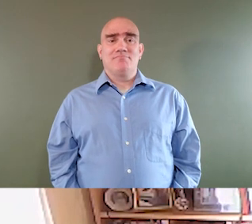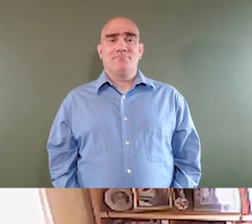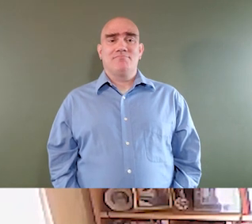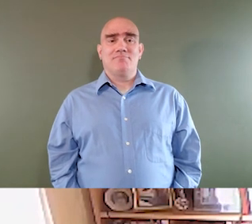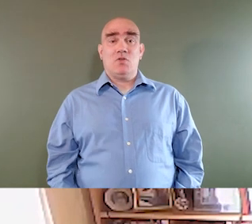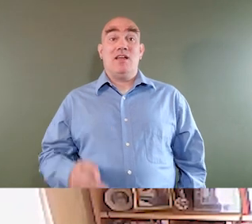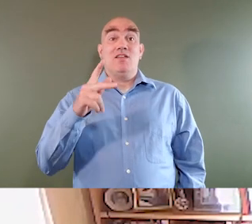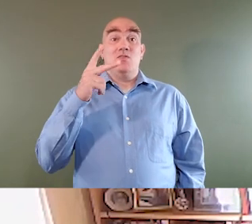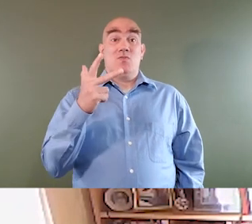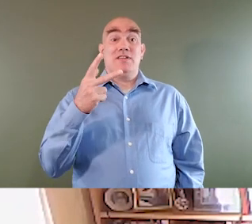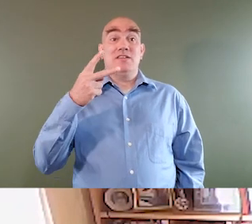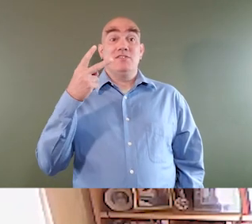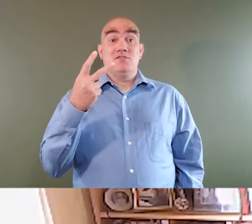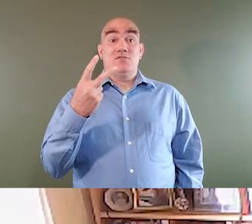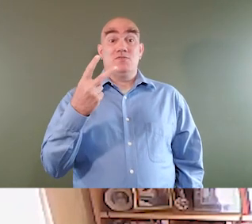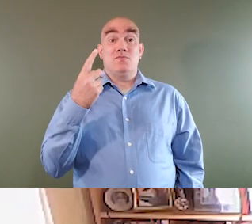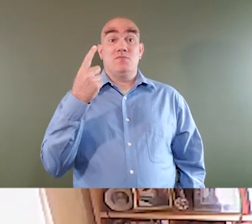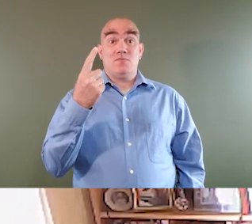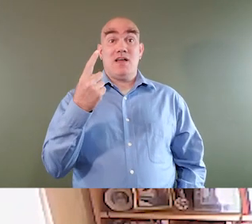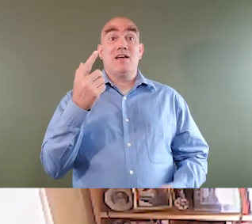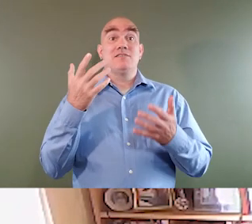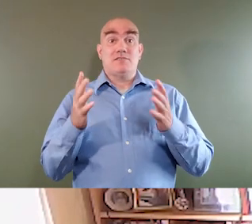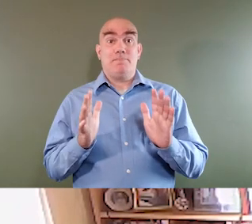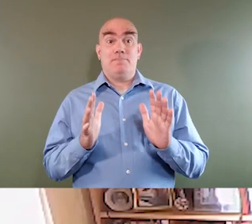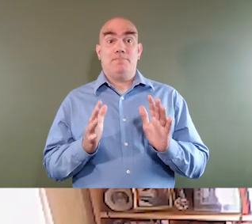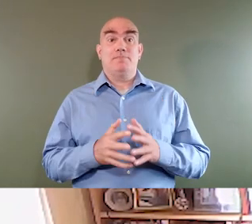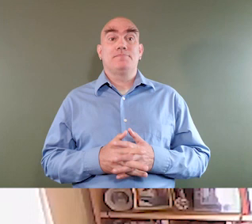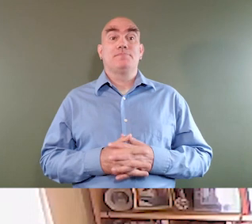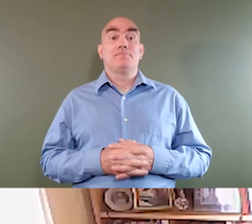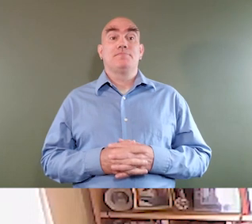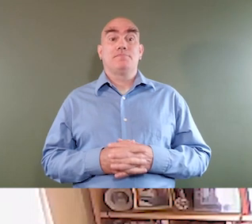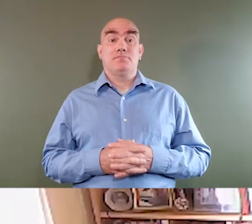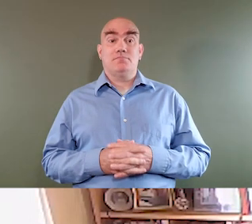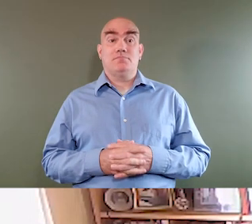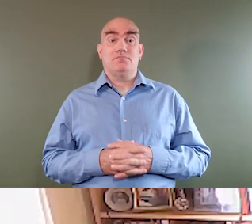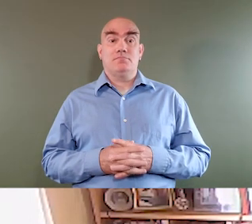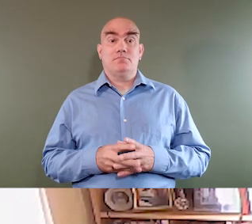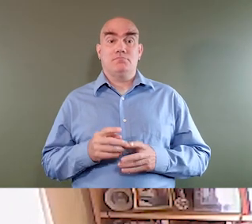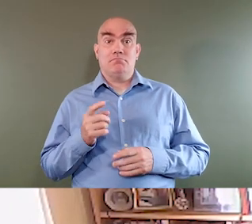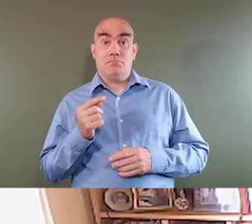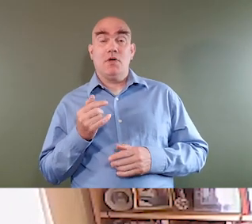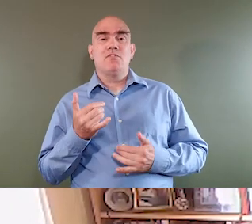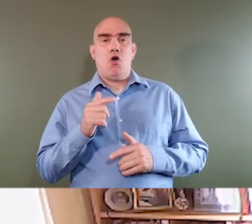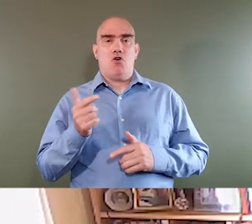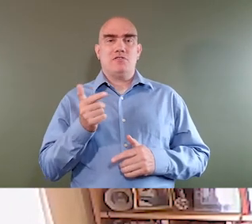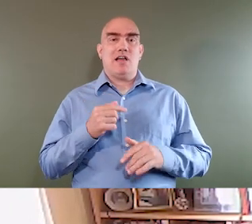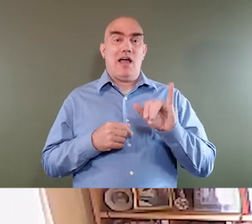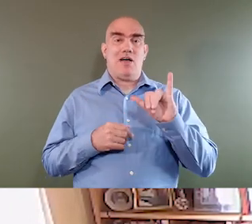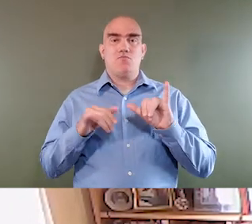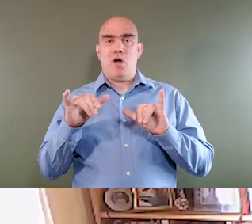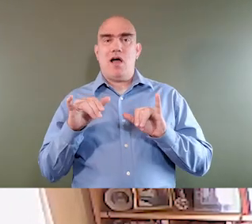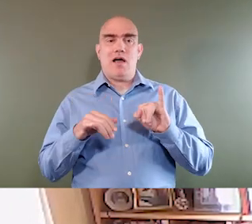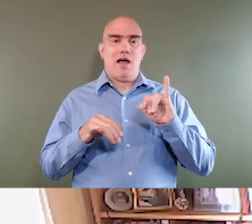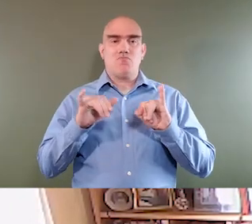Okay, 3, 2, 1, and stop. Alternating I's and Y's, or